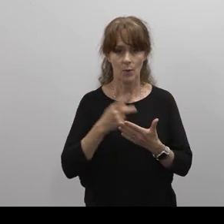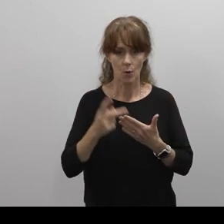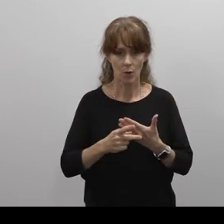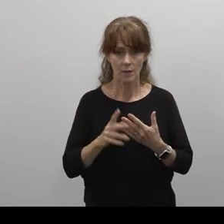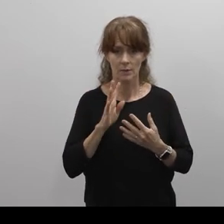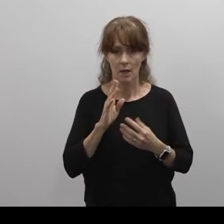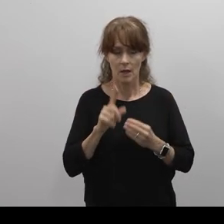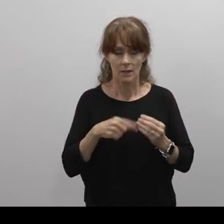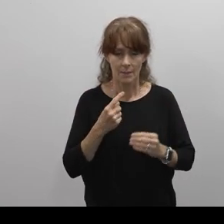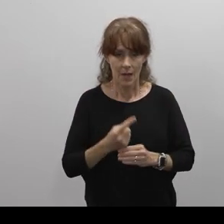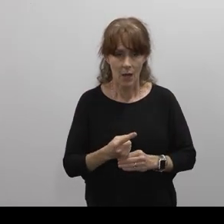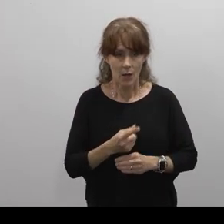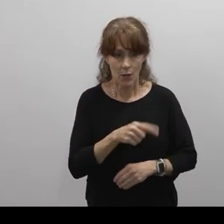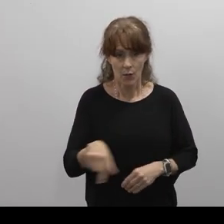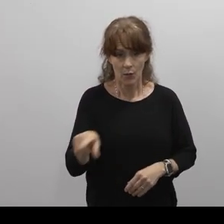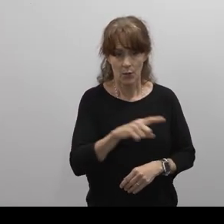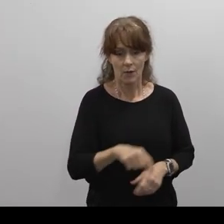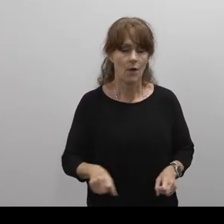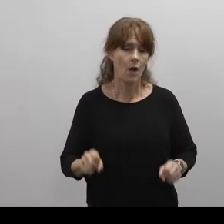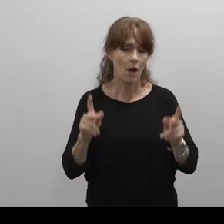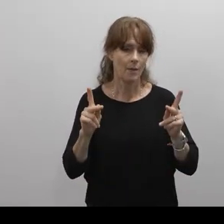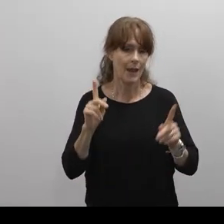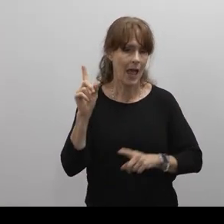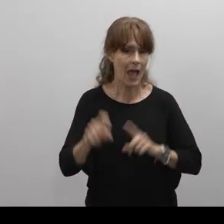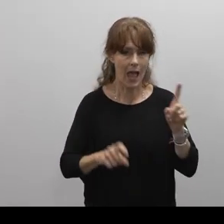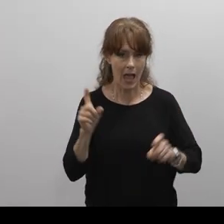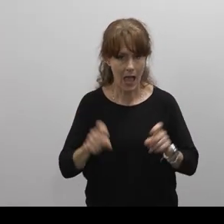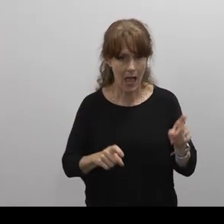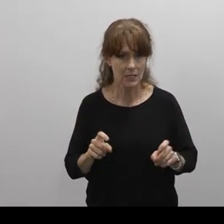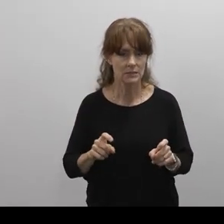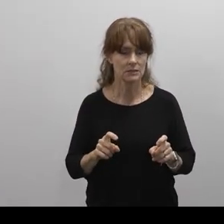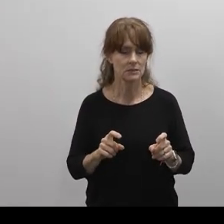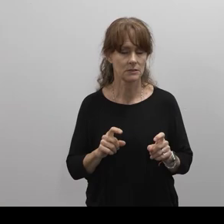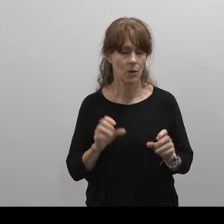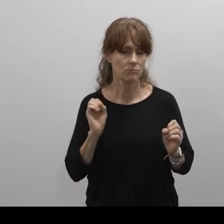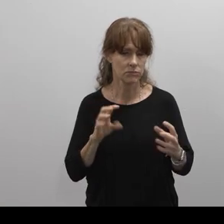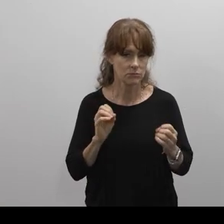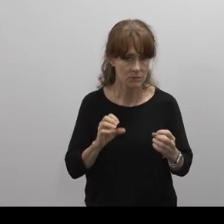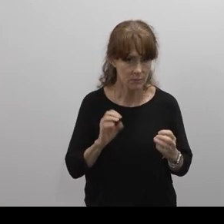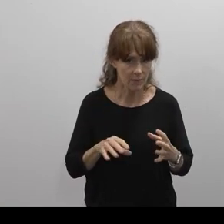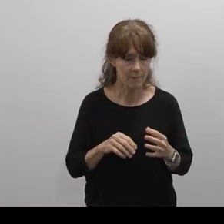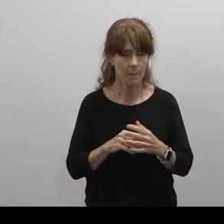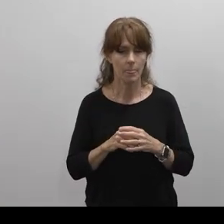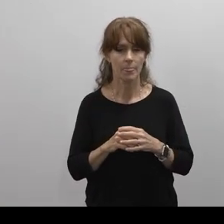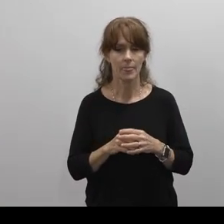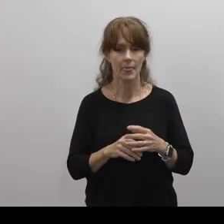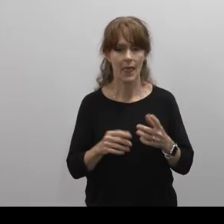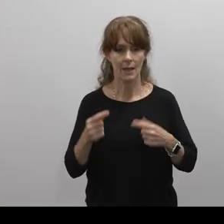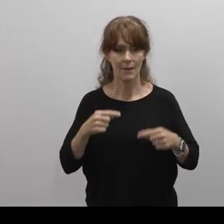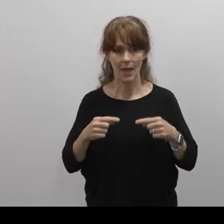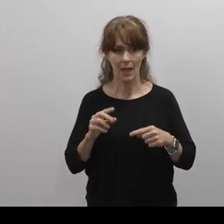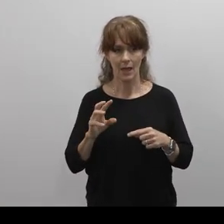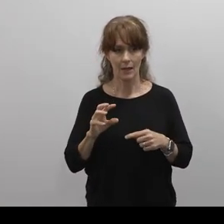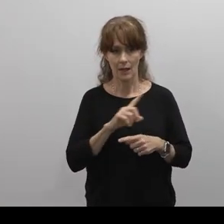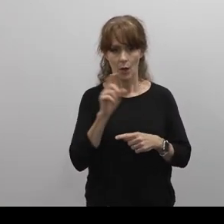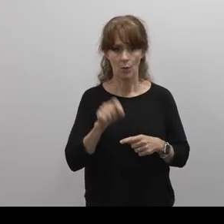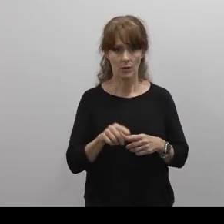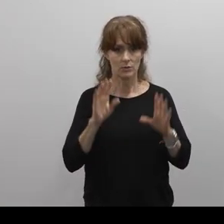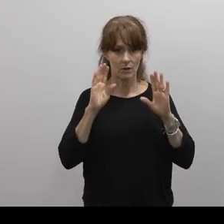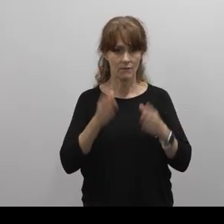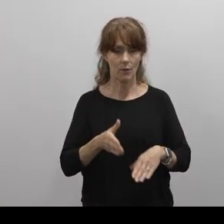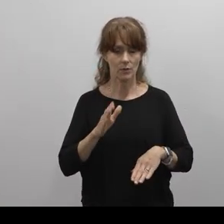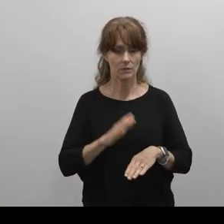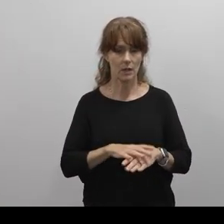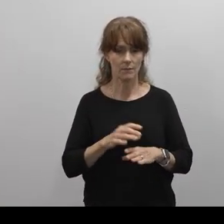we're talking about, you have an opportunity to ask questions or to weigh in, and back to what you shared, Megan, a set of questions that are focused